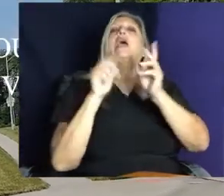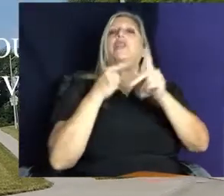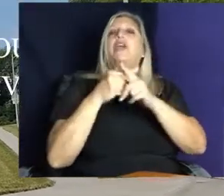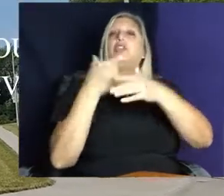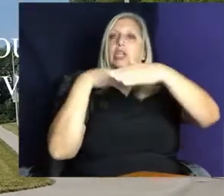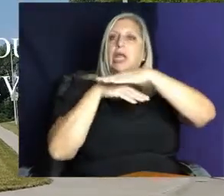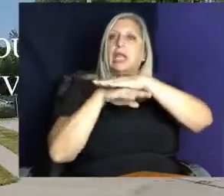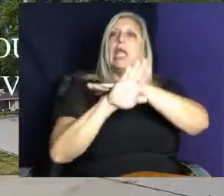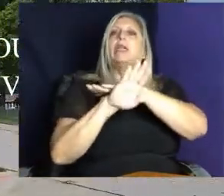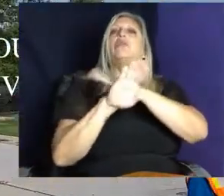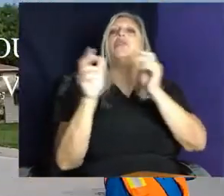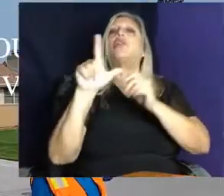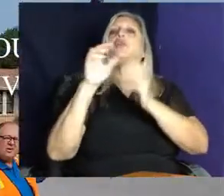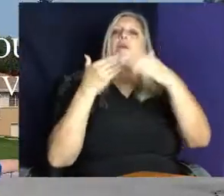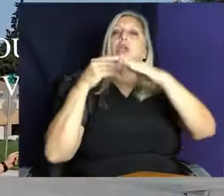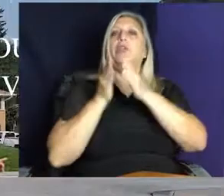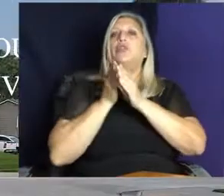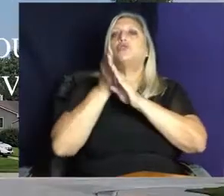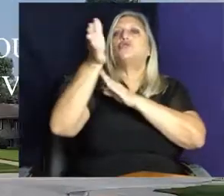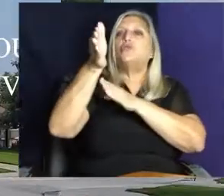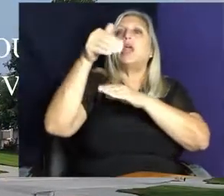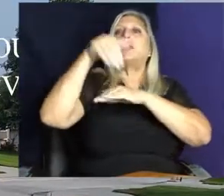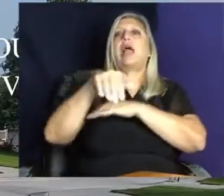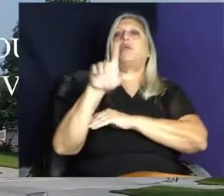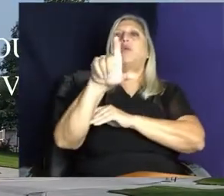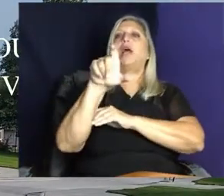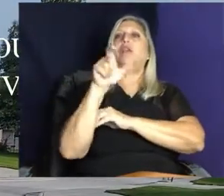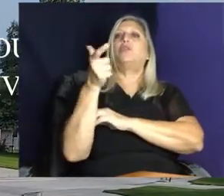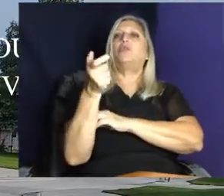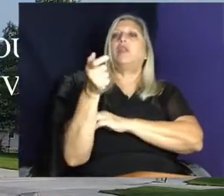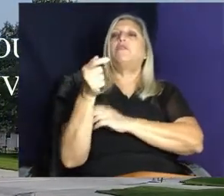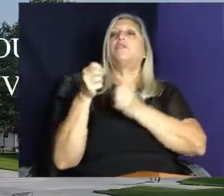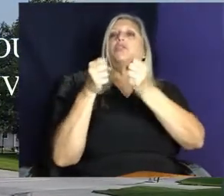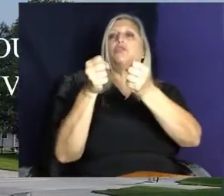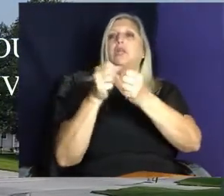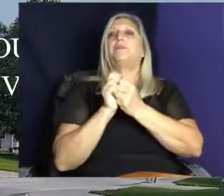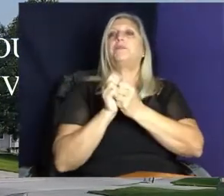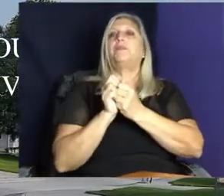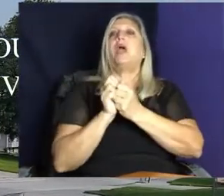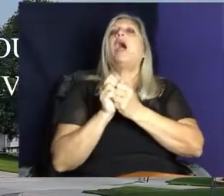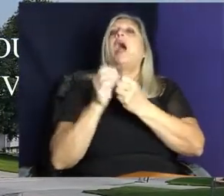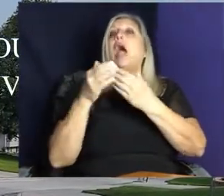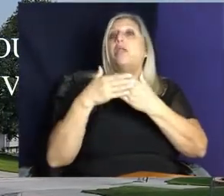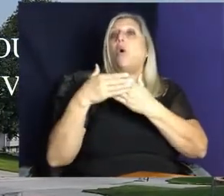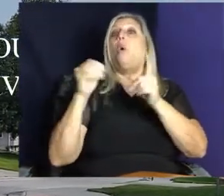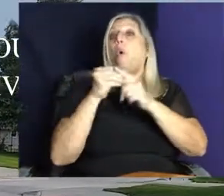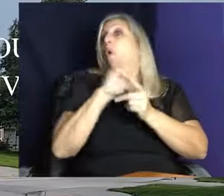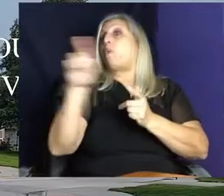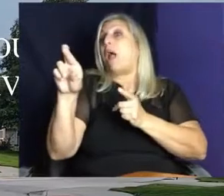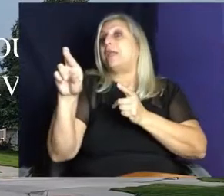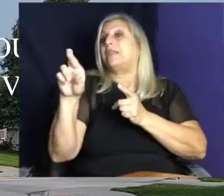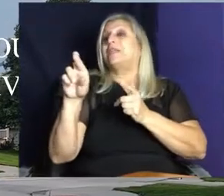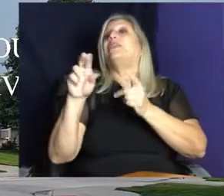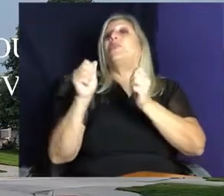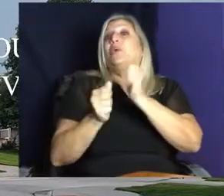go straight down 121st Street or take a right, which is, again, after school, this is a one-way, and then you can get